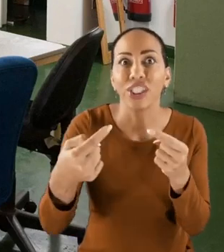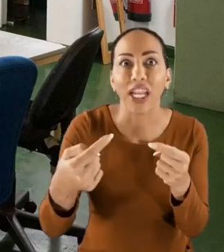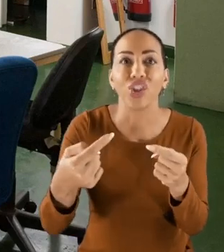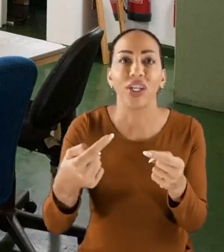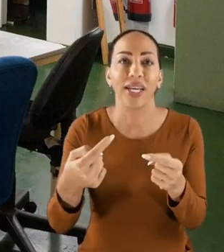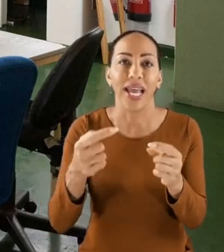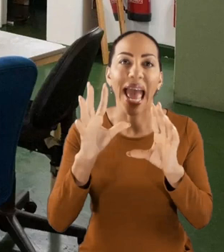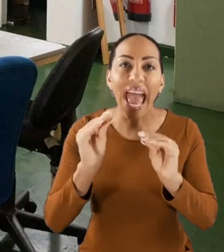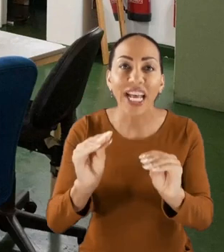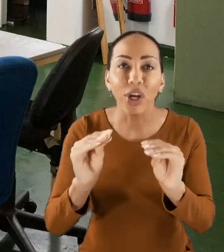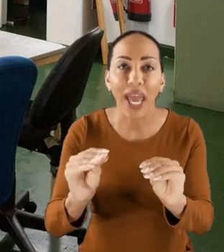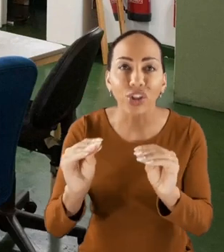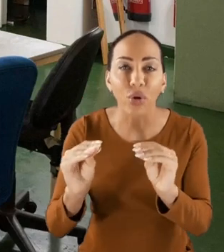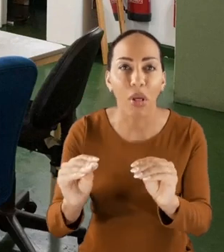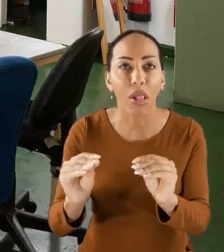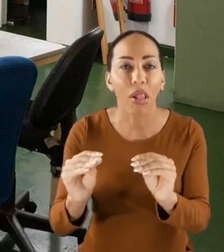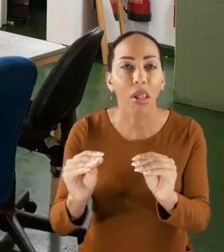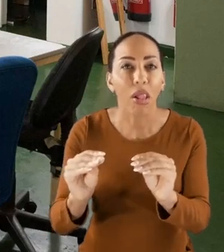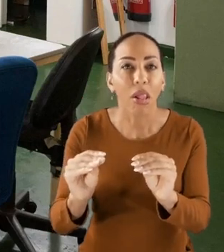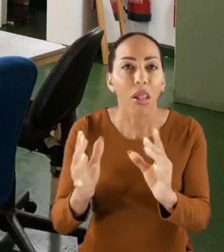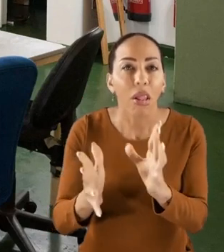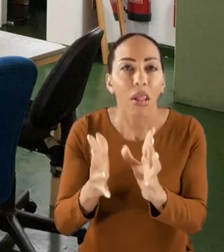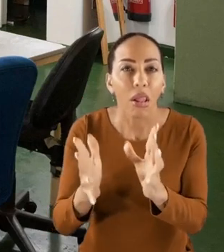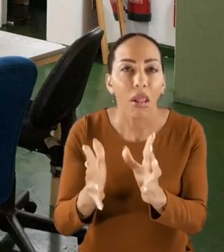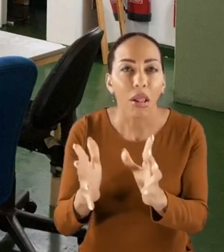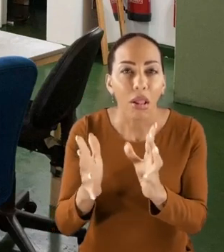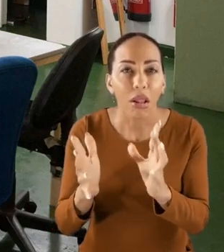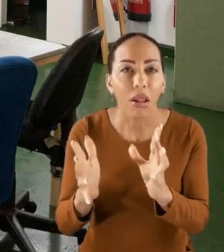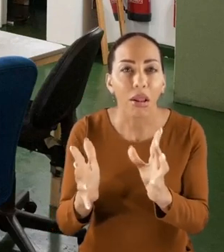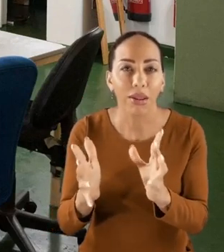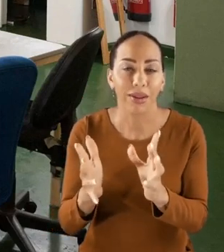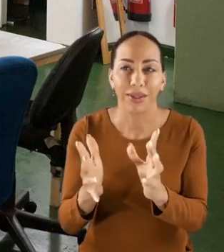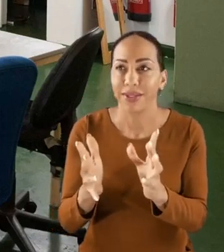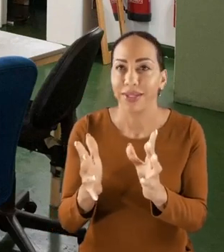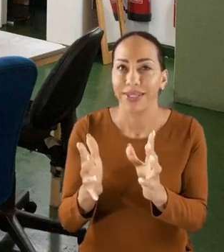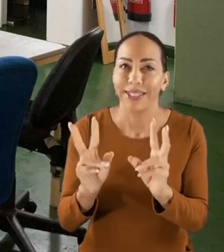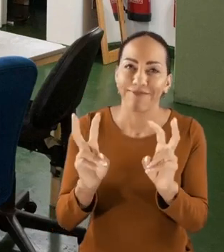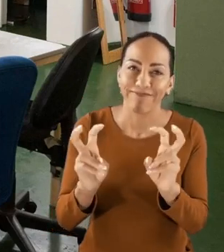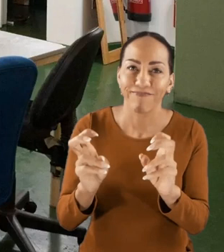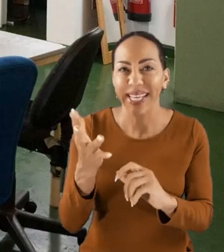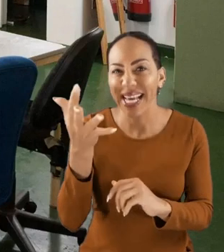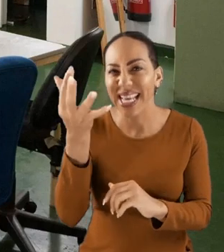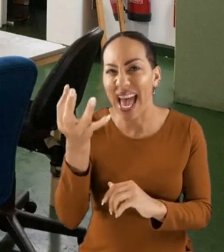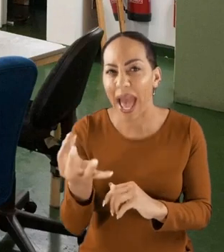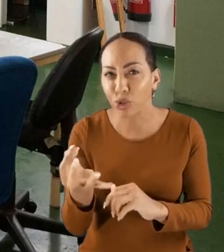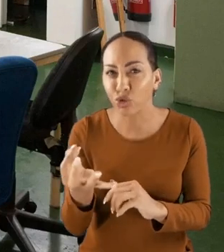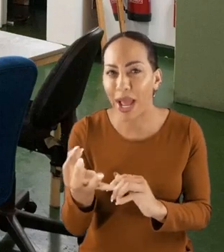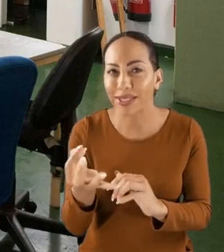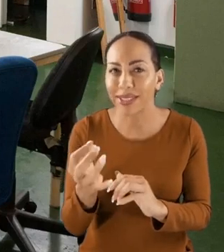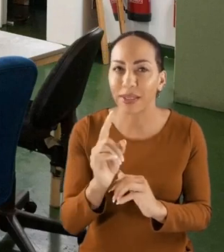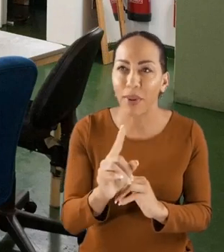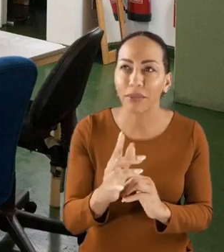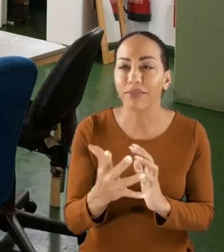challenging, educational piece out of this, where it's kind of abstracted, but I'm aware that